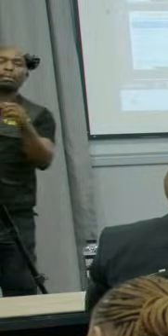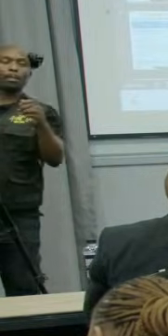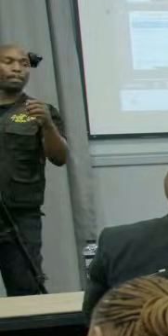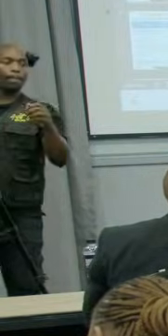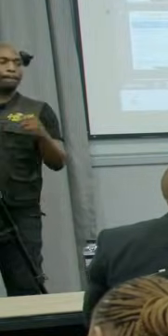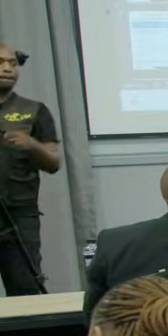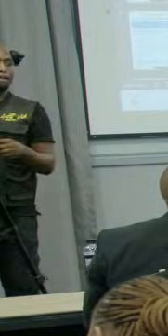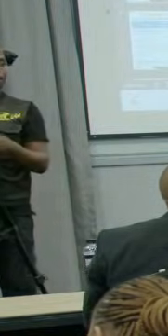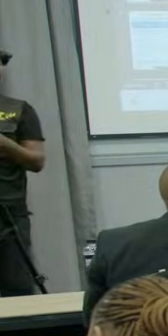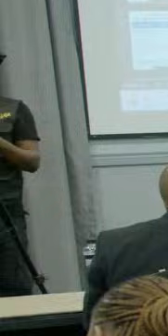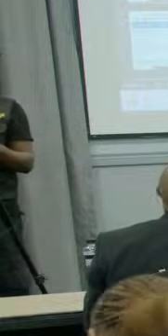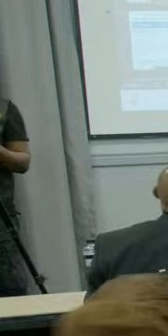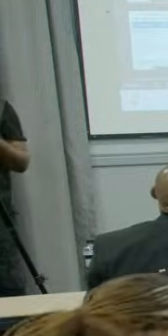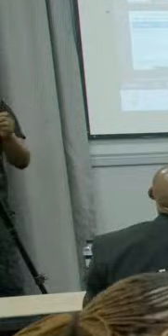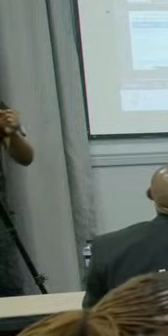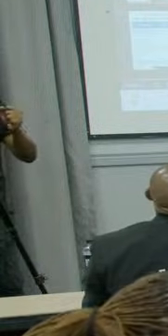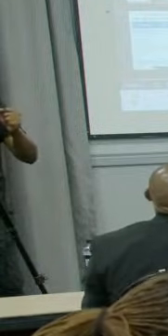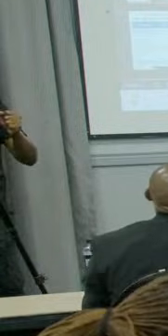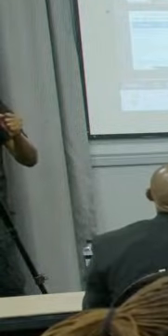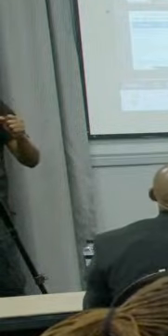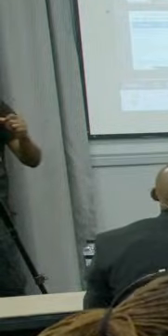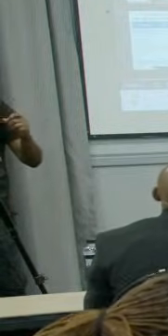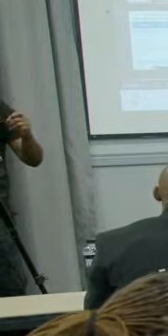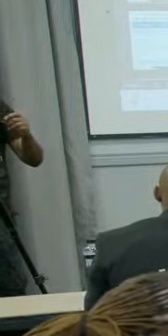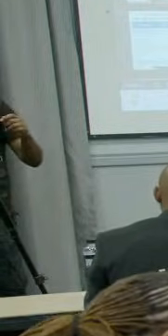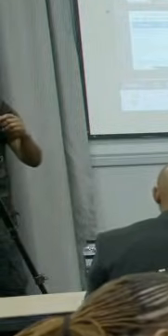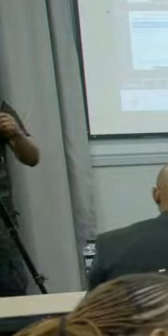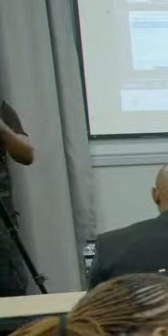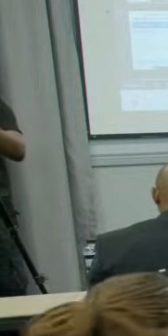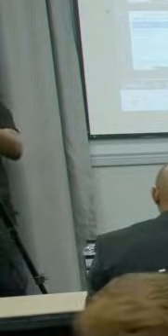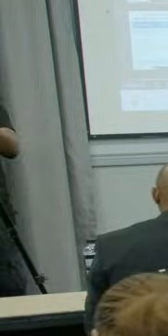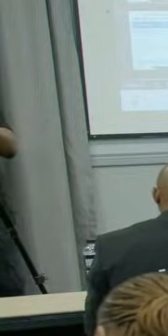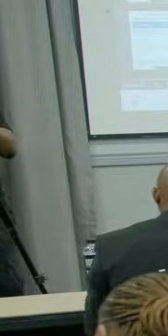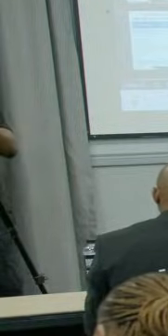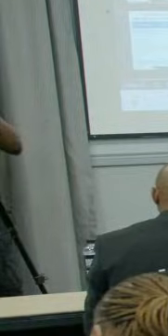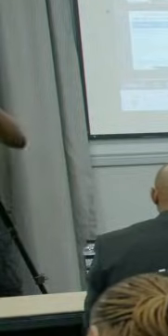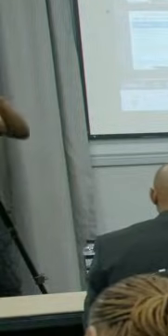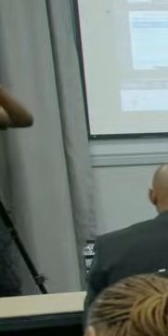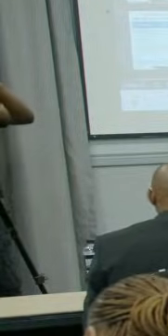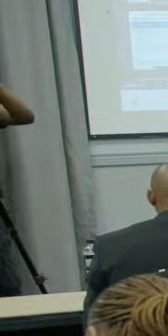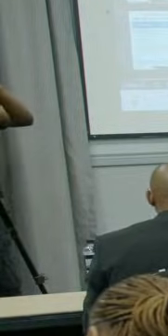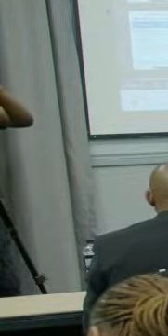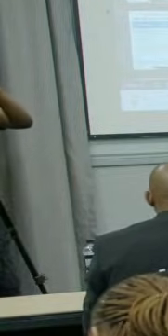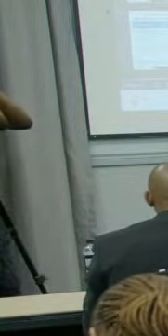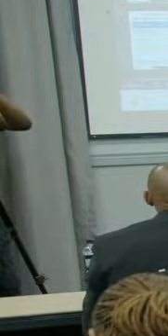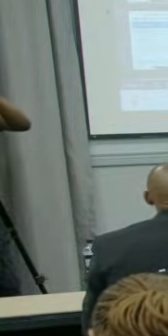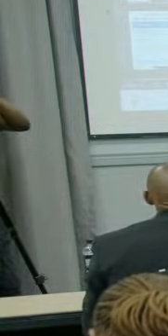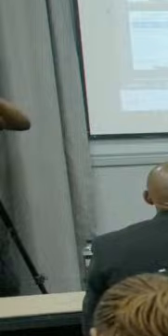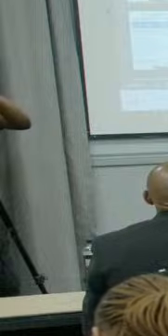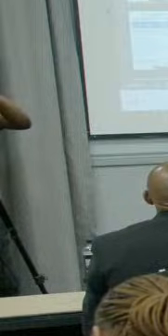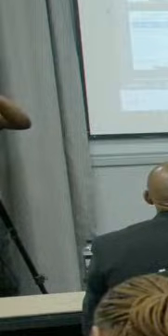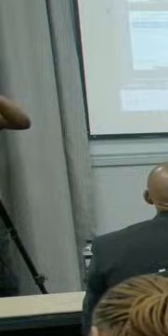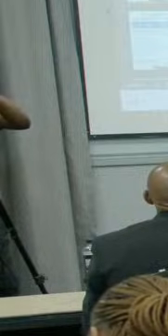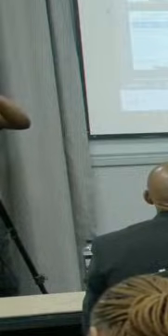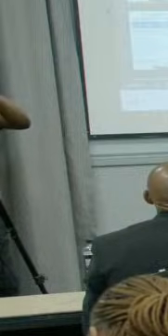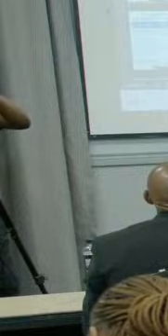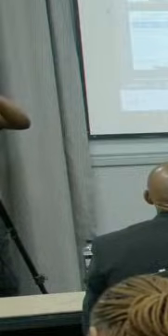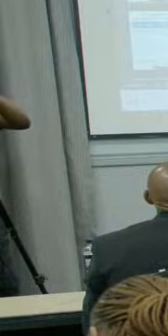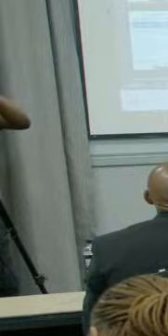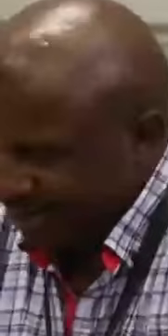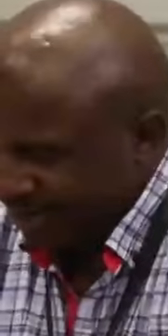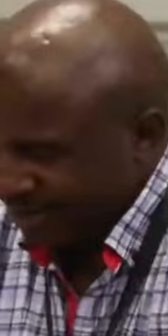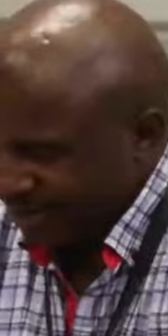I agree with the point But the people that we are targeting